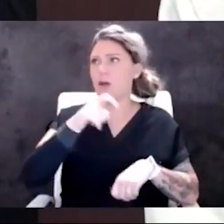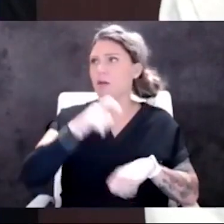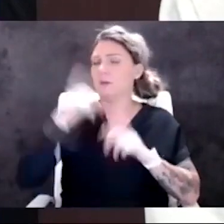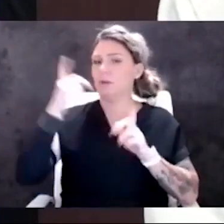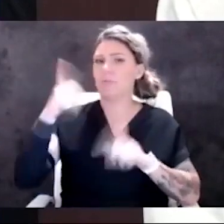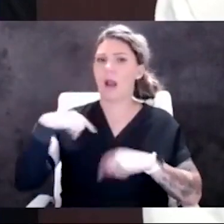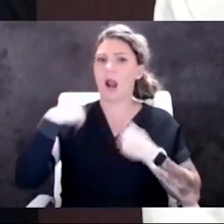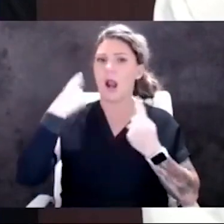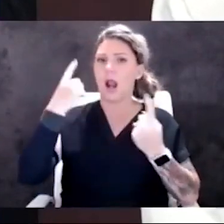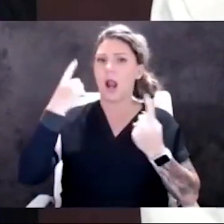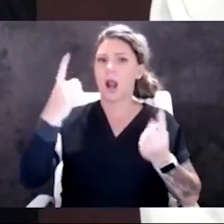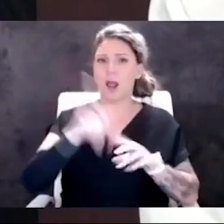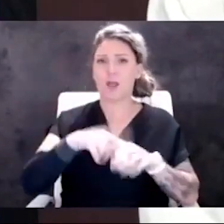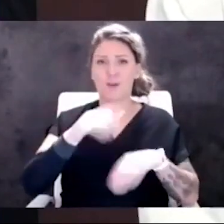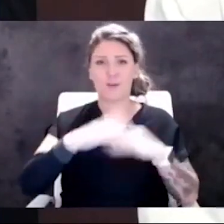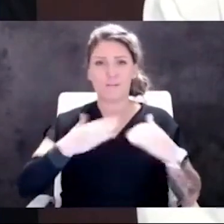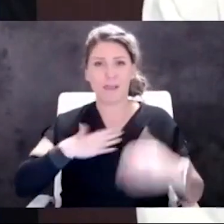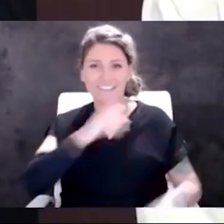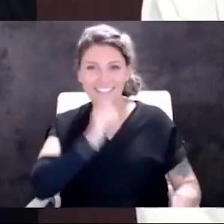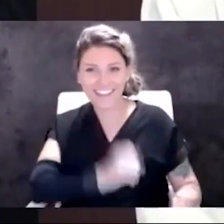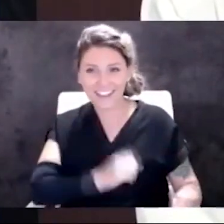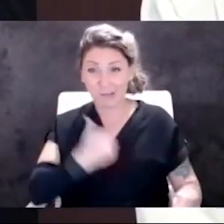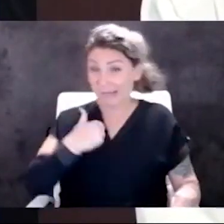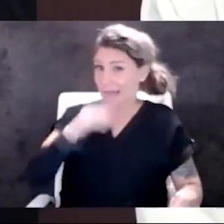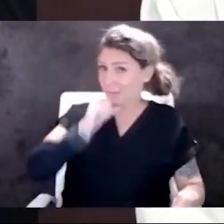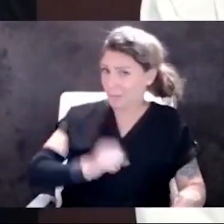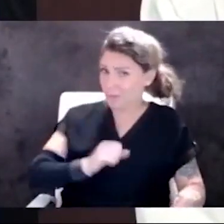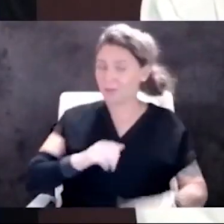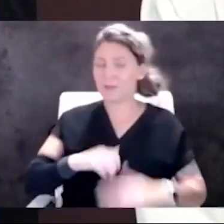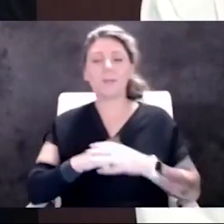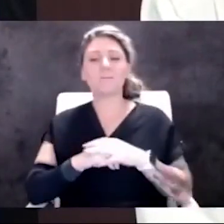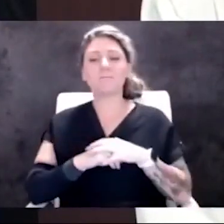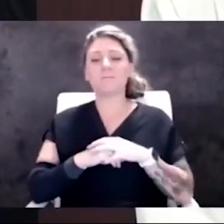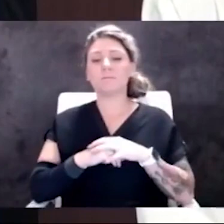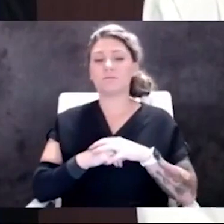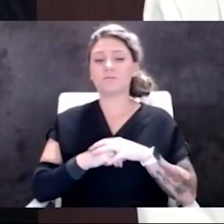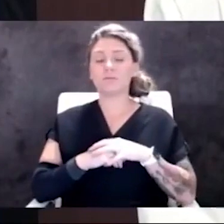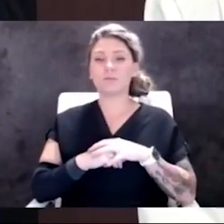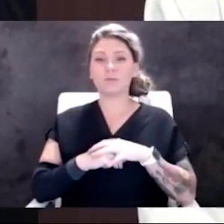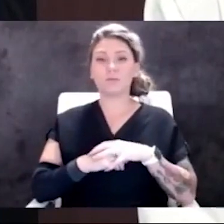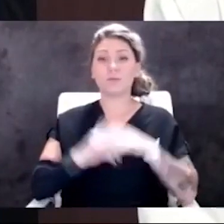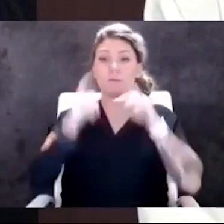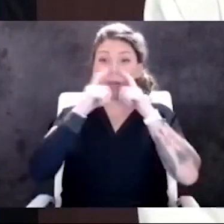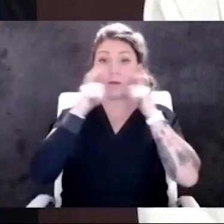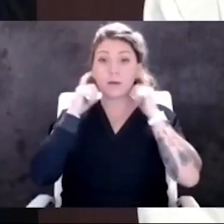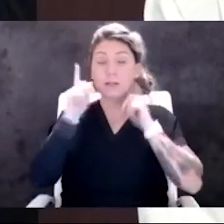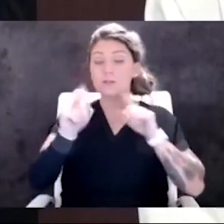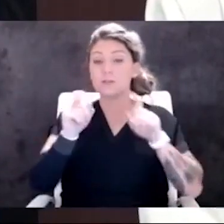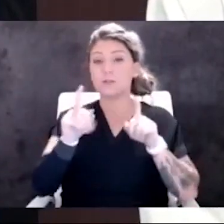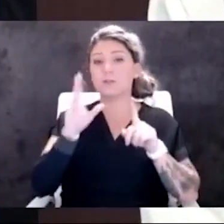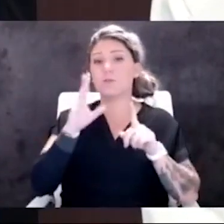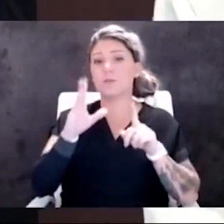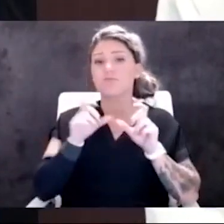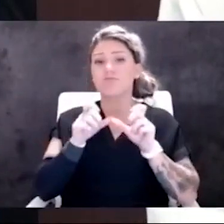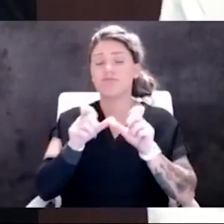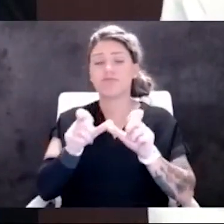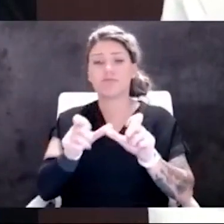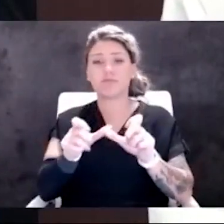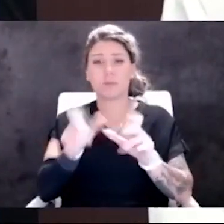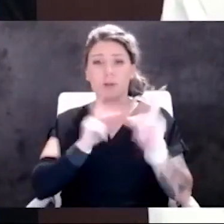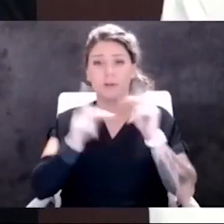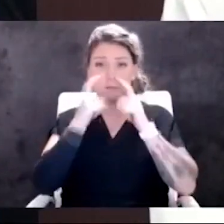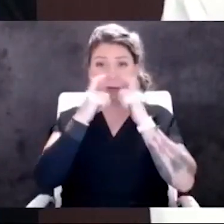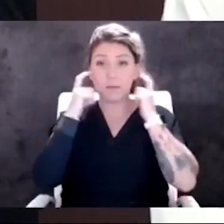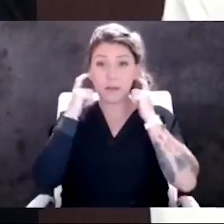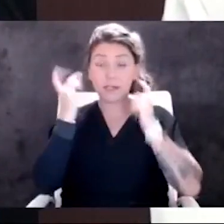am, and I'm old. And so I think that the masking question, we will continue to have people mask because in